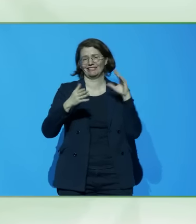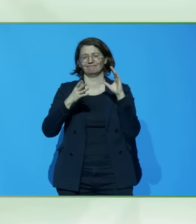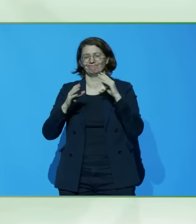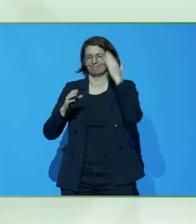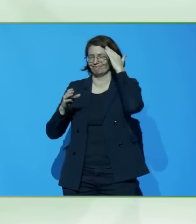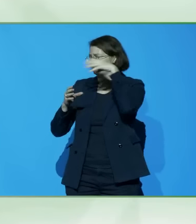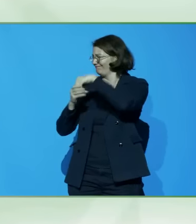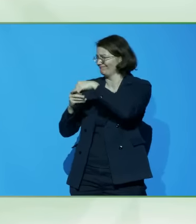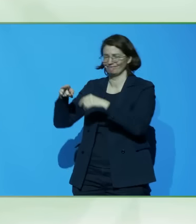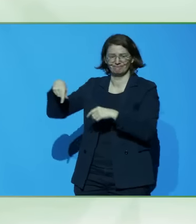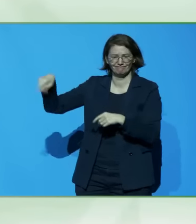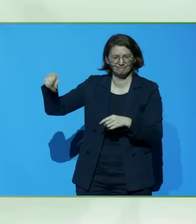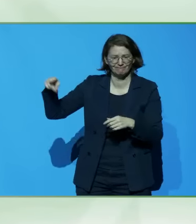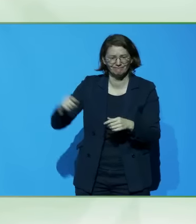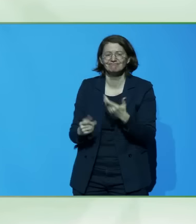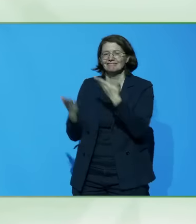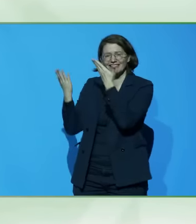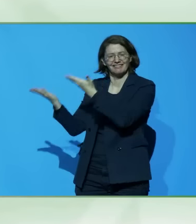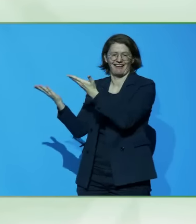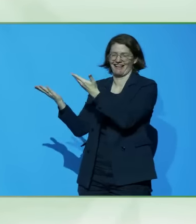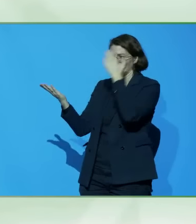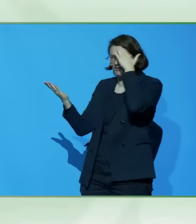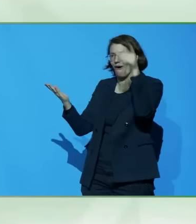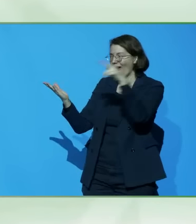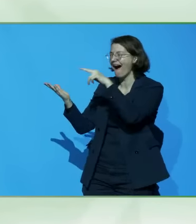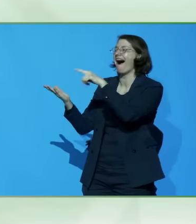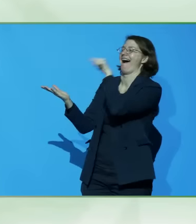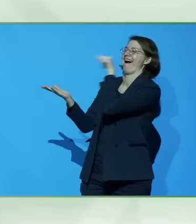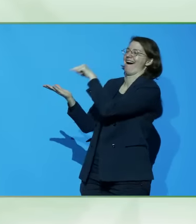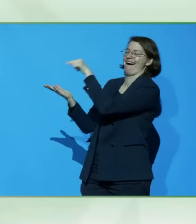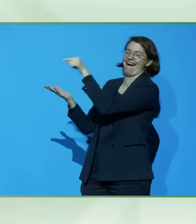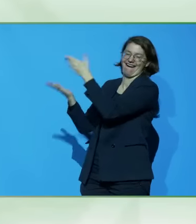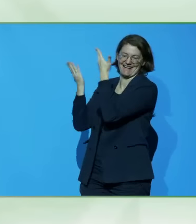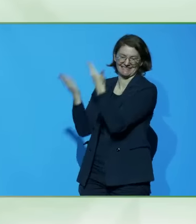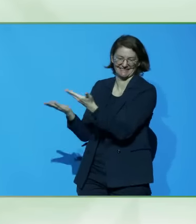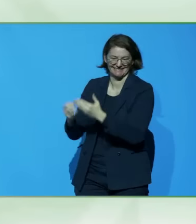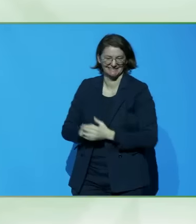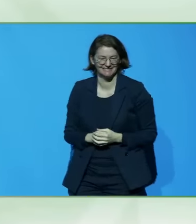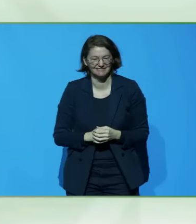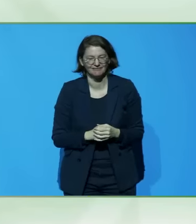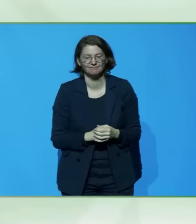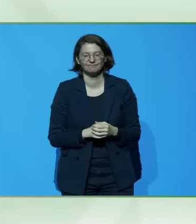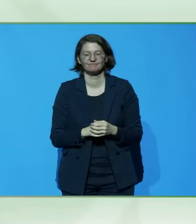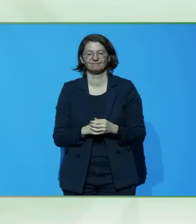This was the opening ceremony, ladies and gentlemen. Give it up for everyone.